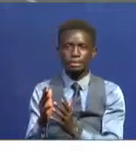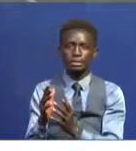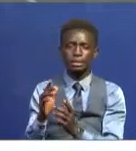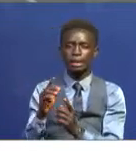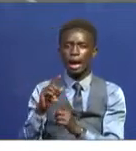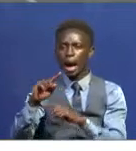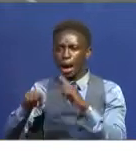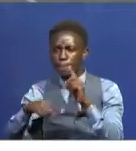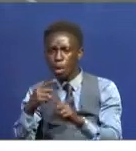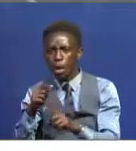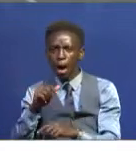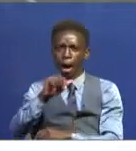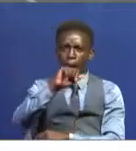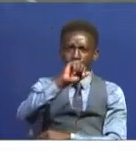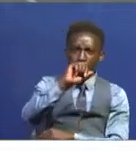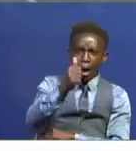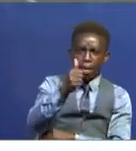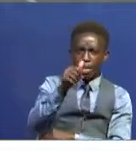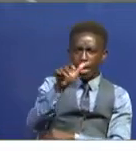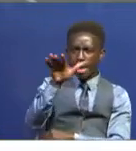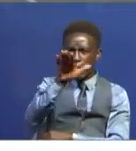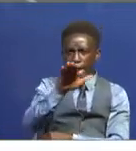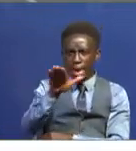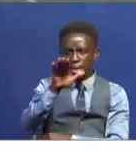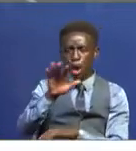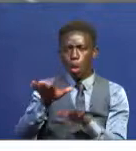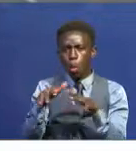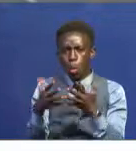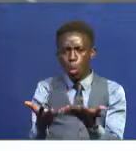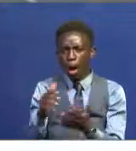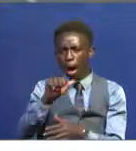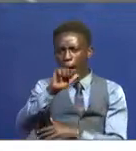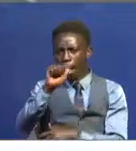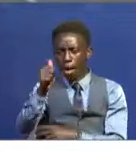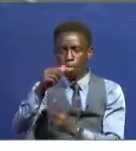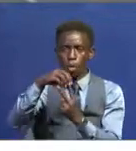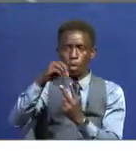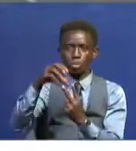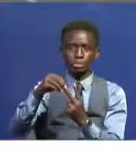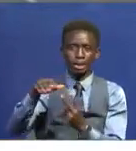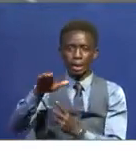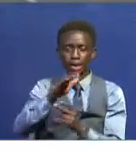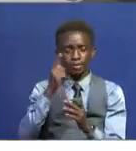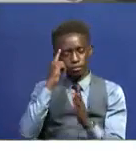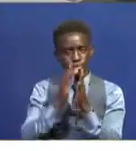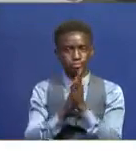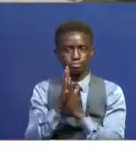avenues for further avenues or options for redress. And